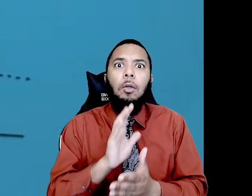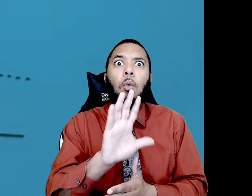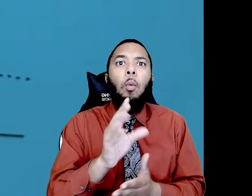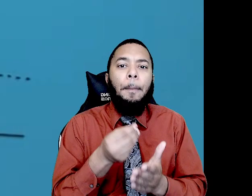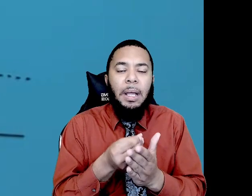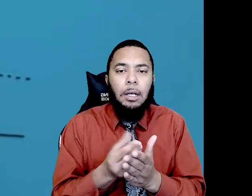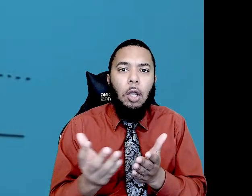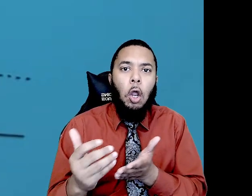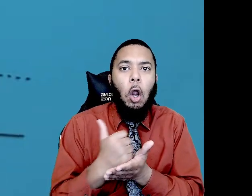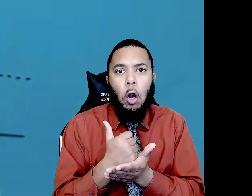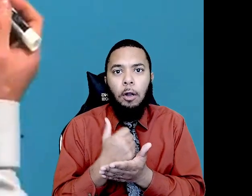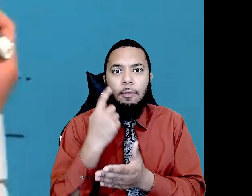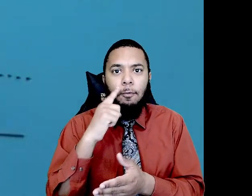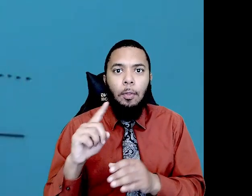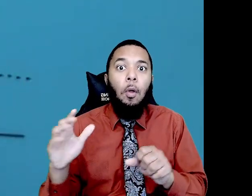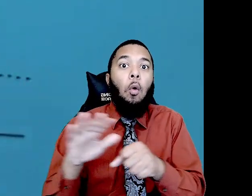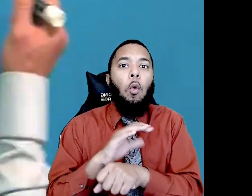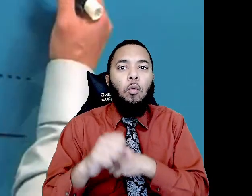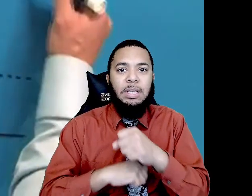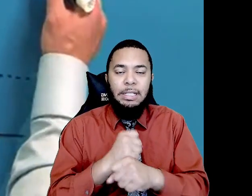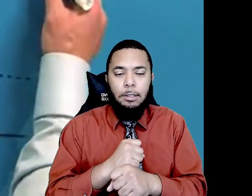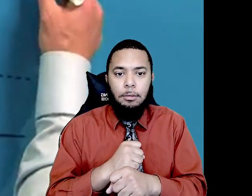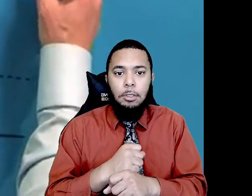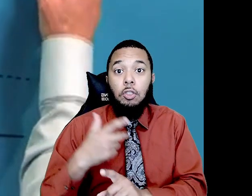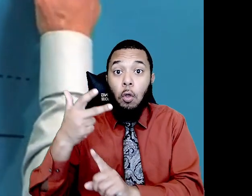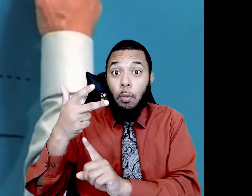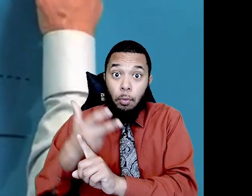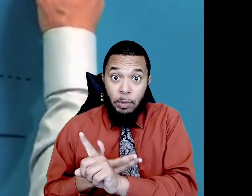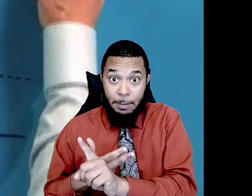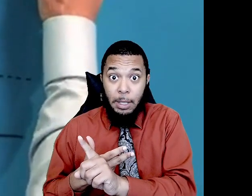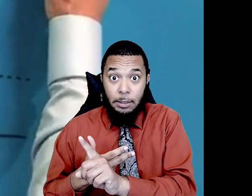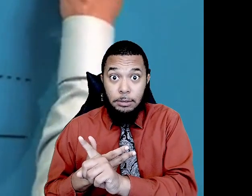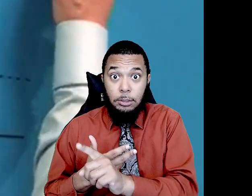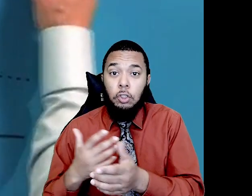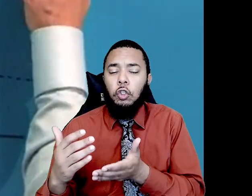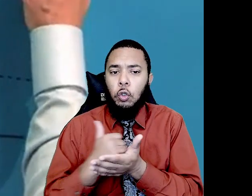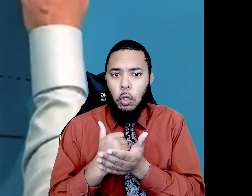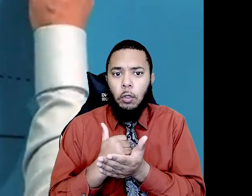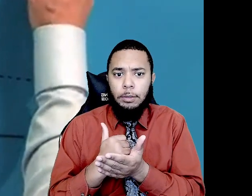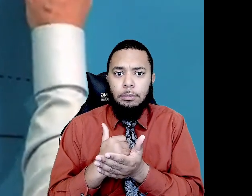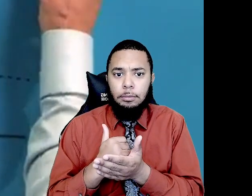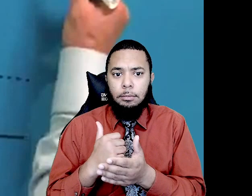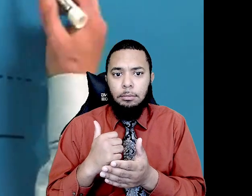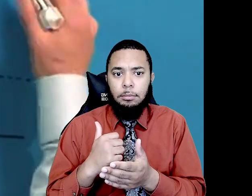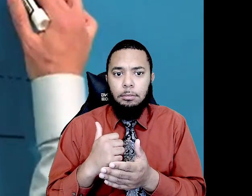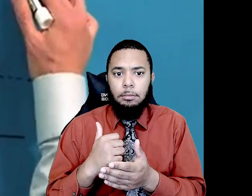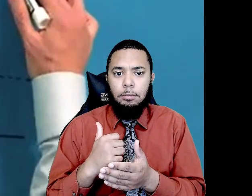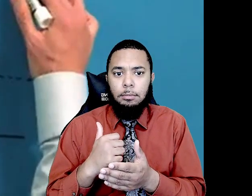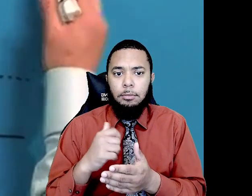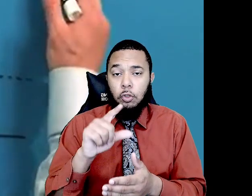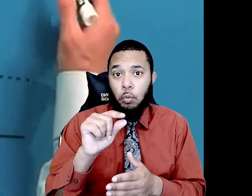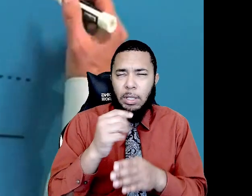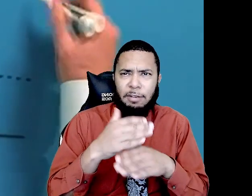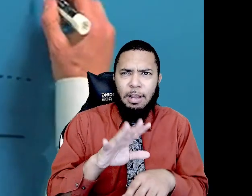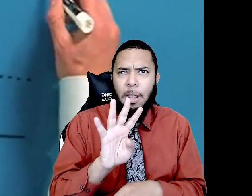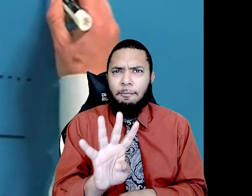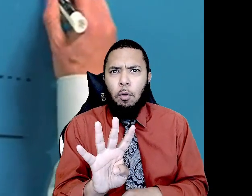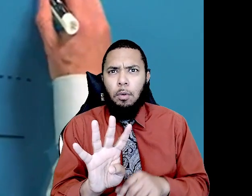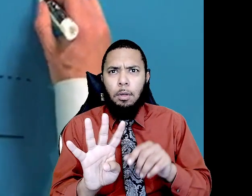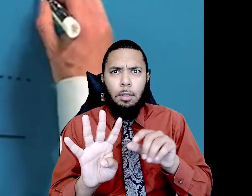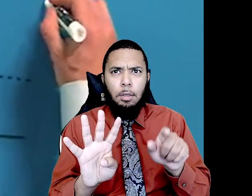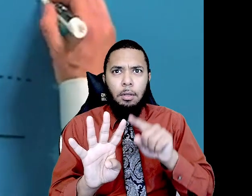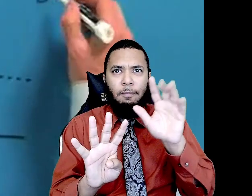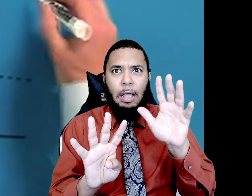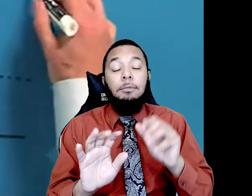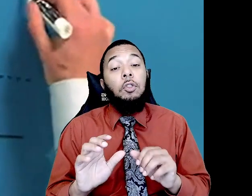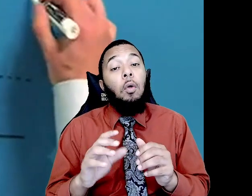year. So 3 months into this, you would earn a quarter of that money. So if you divide this by 4, you'll know that 4 goes into